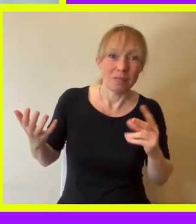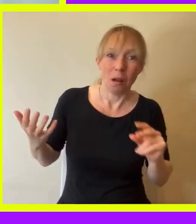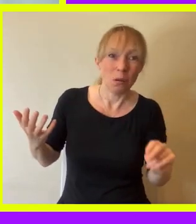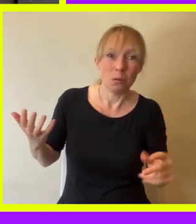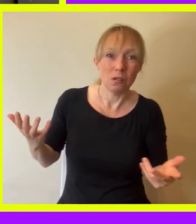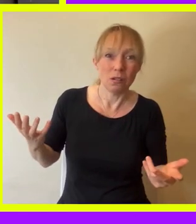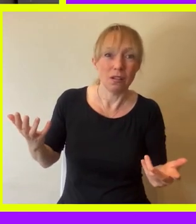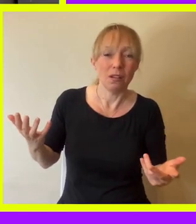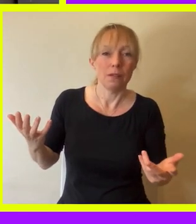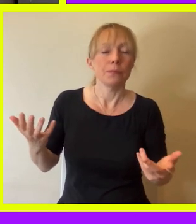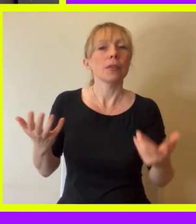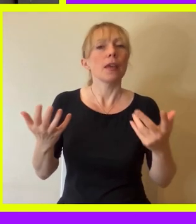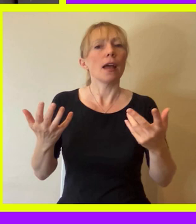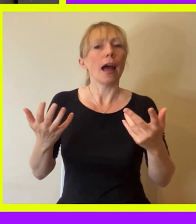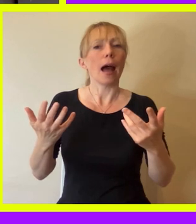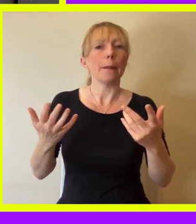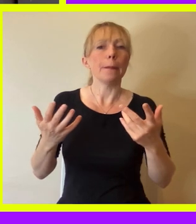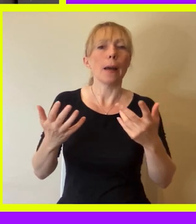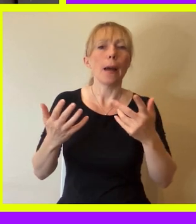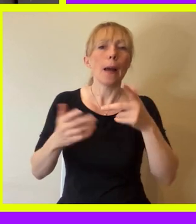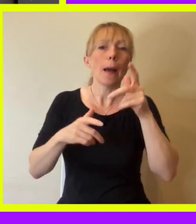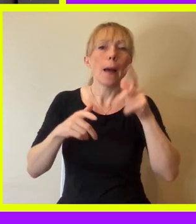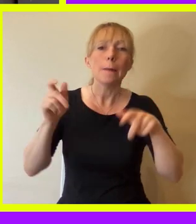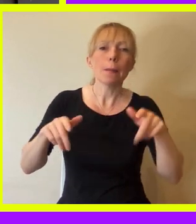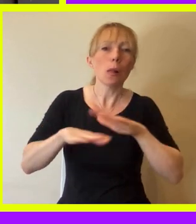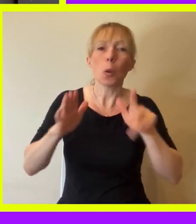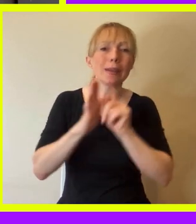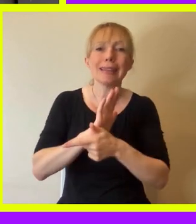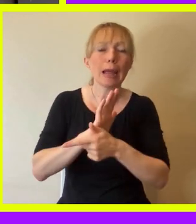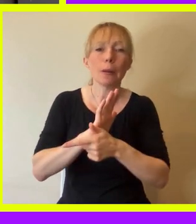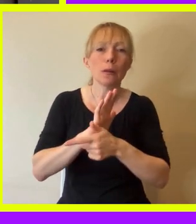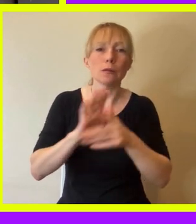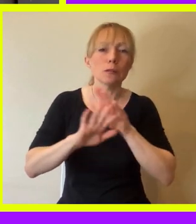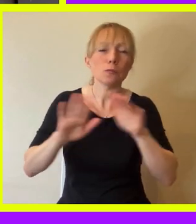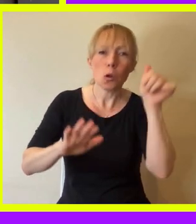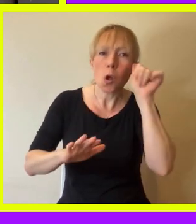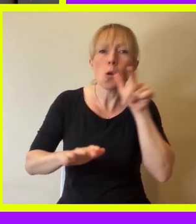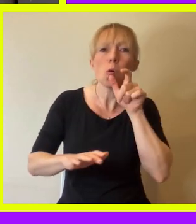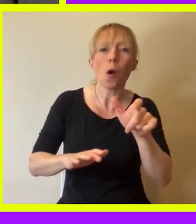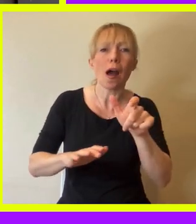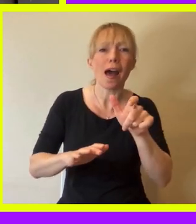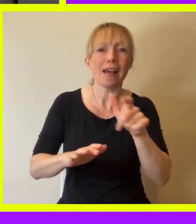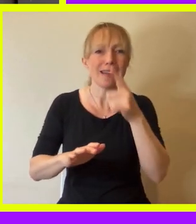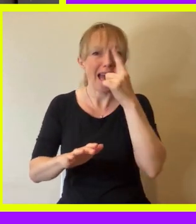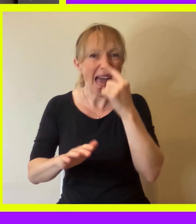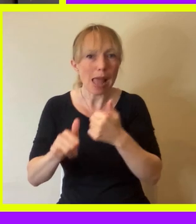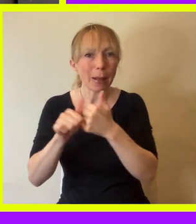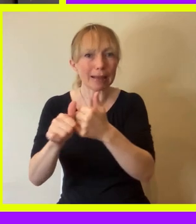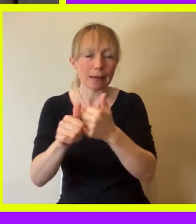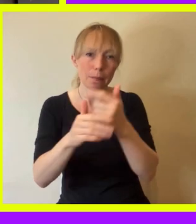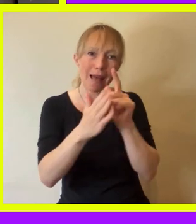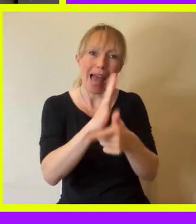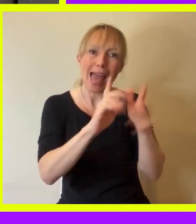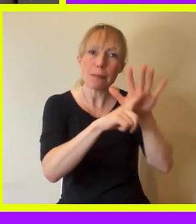no. Outside of the disability community, ableism is still a largely unfamiliar term. But assuredly